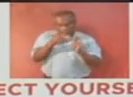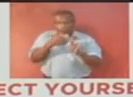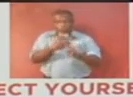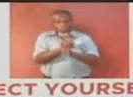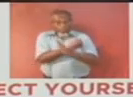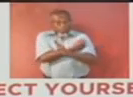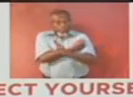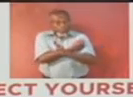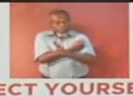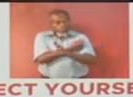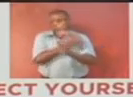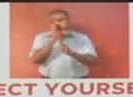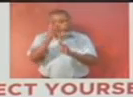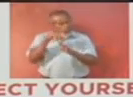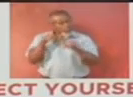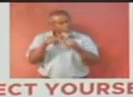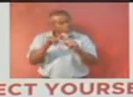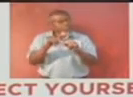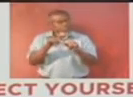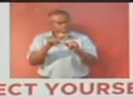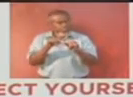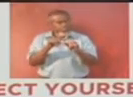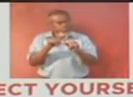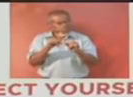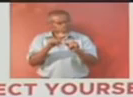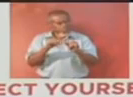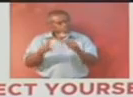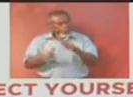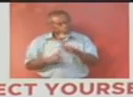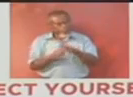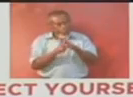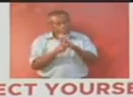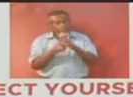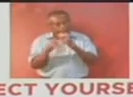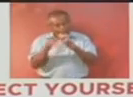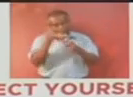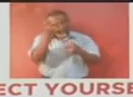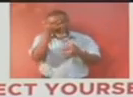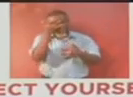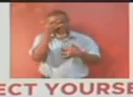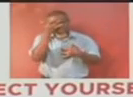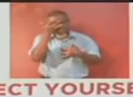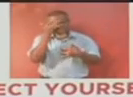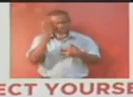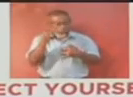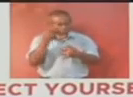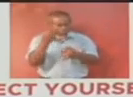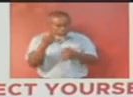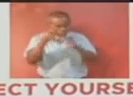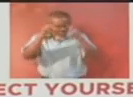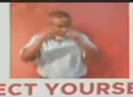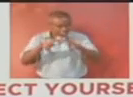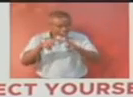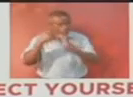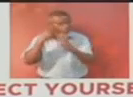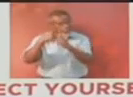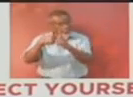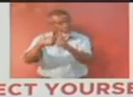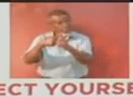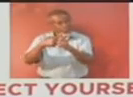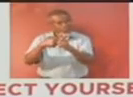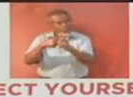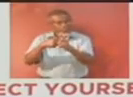disease, with a positive test, and possibly with more severe illness, just on the basis of the fact that you were actually exposed before you were